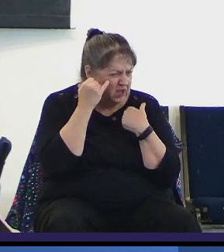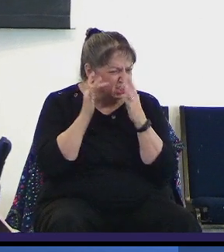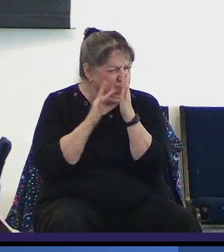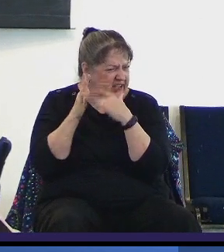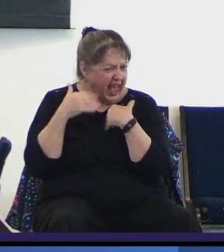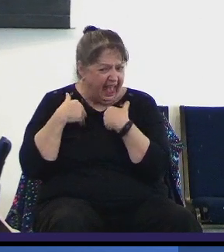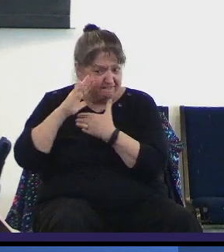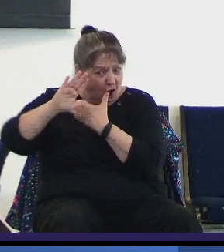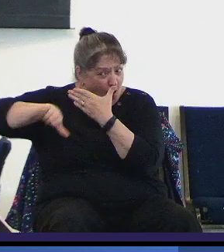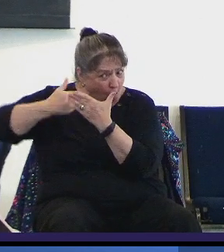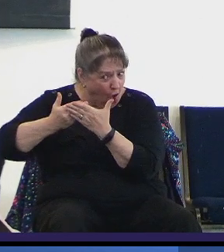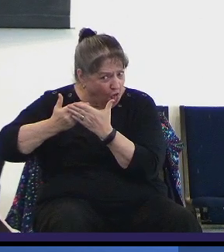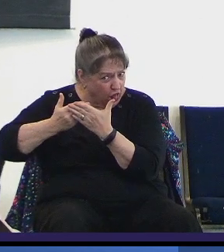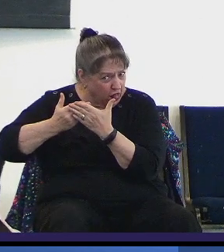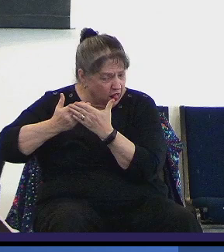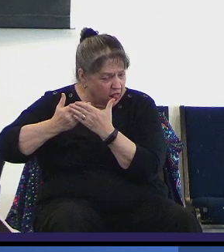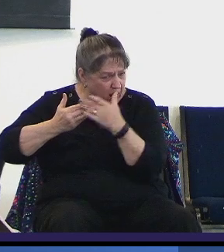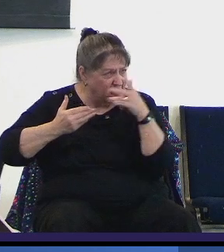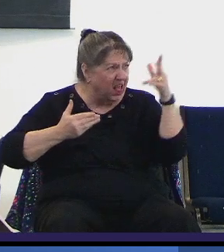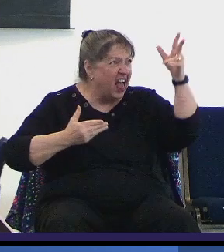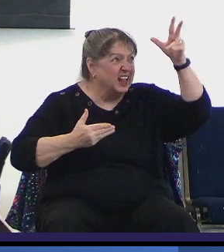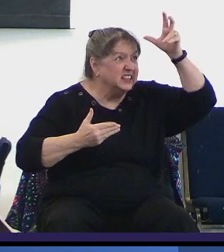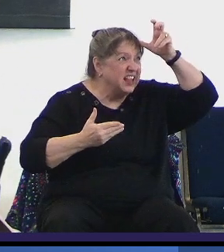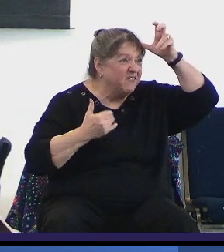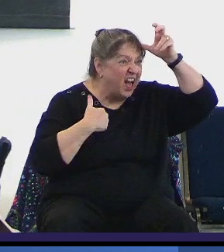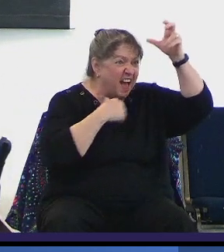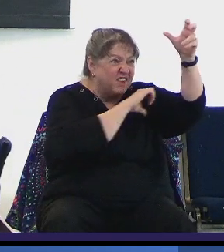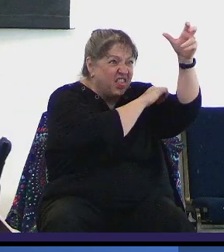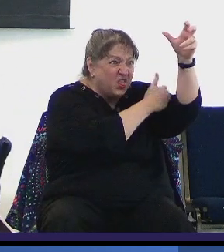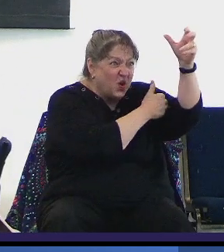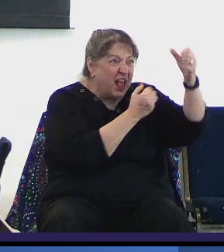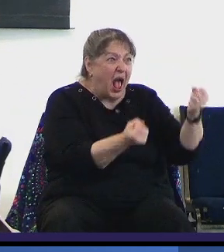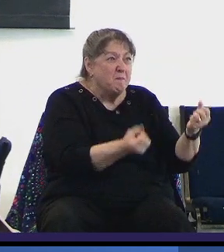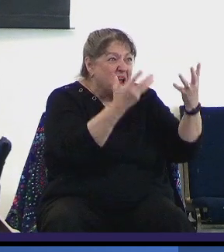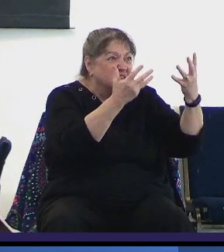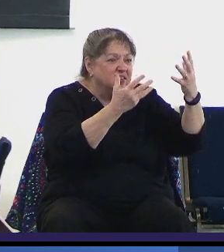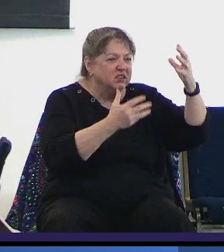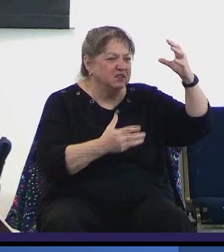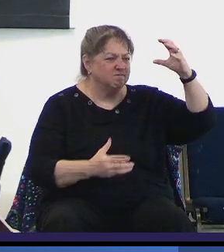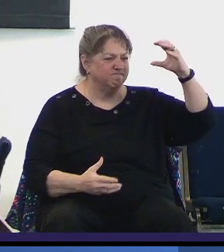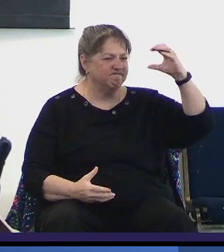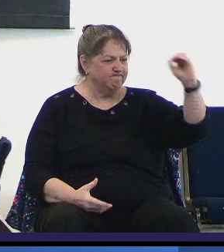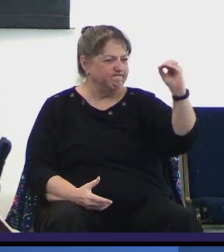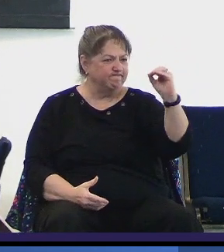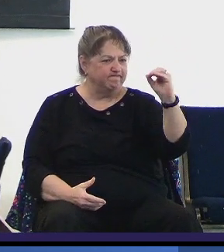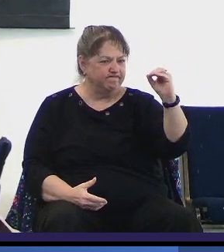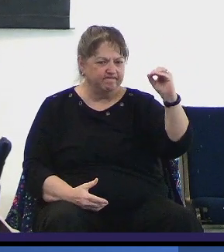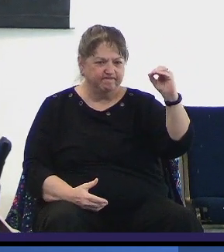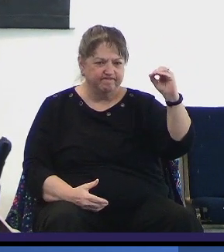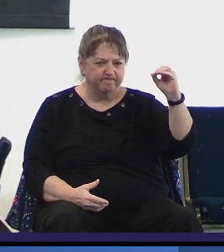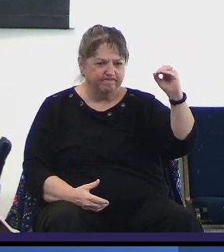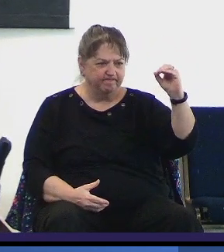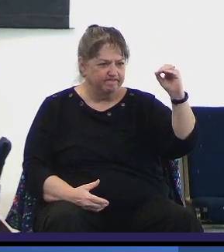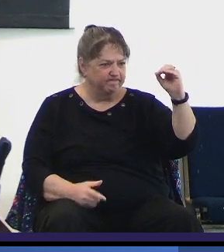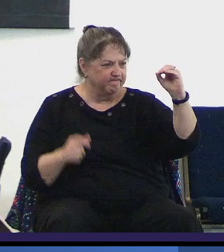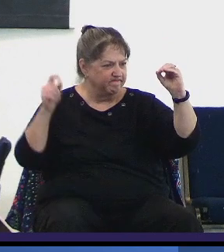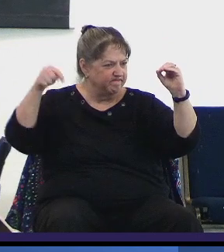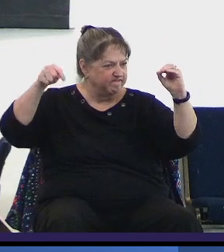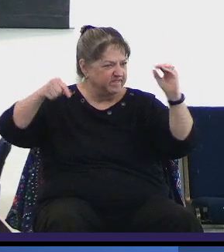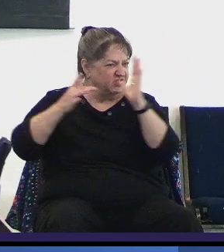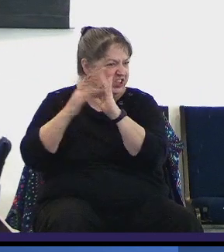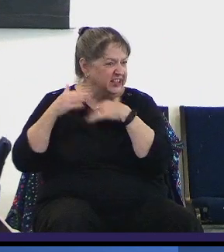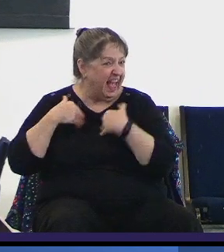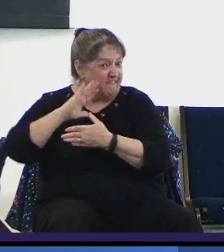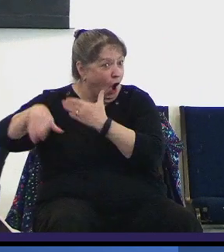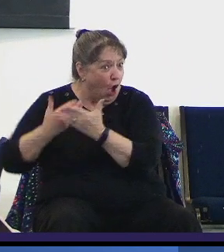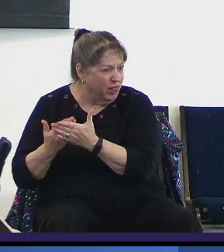The devil has zero authority. Zero authority, especially over the people of God who have put